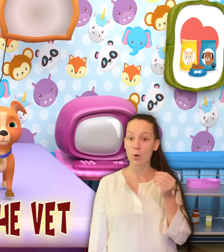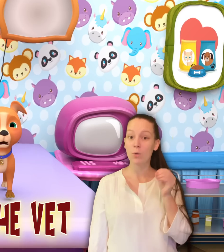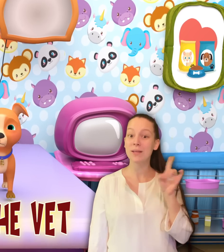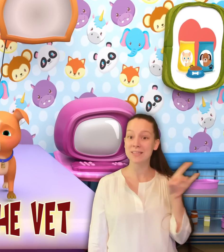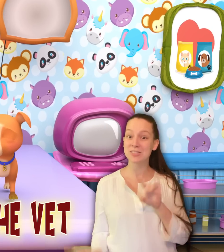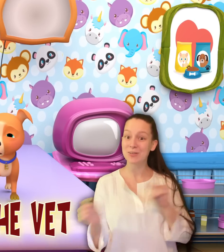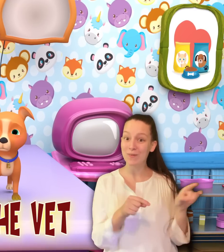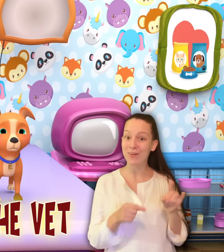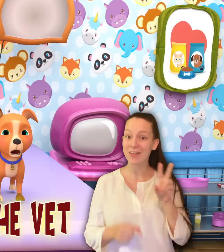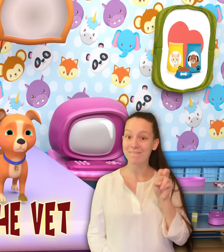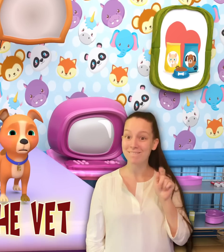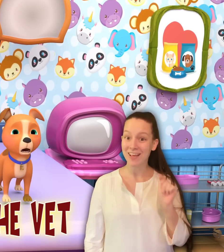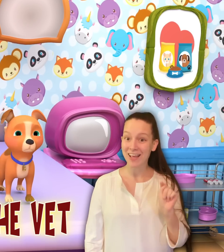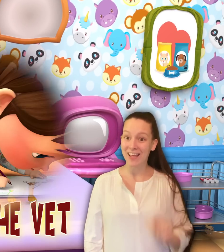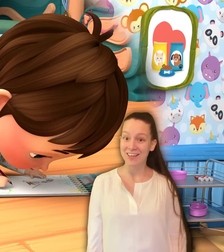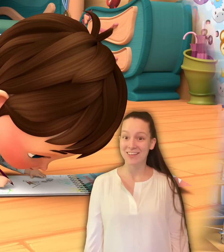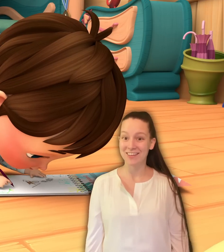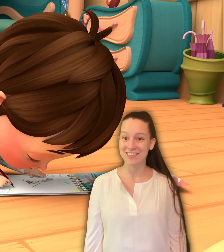Bingo's going to the vet.